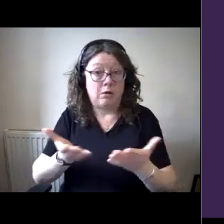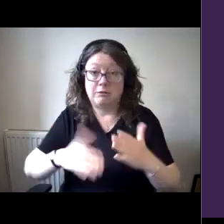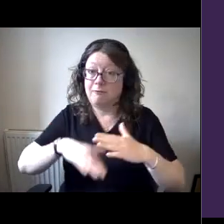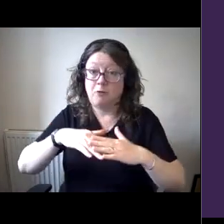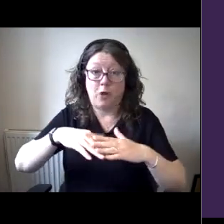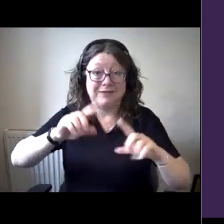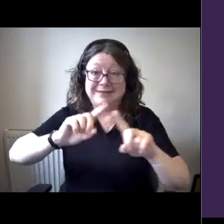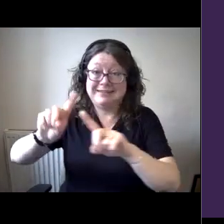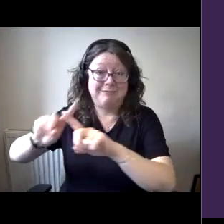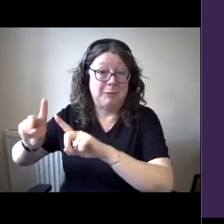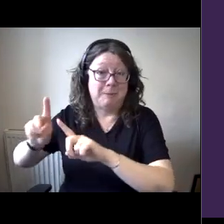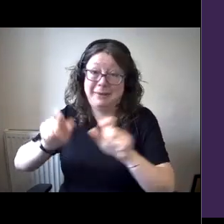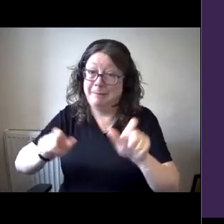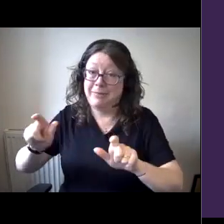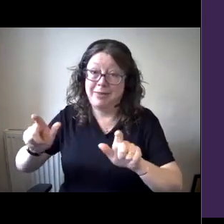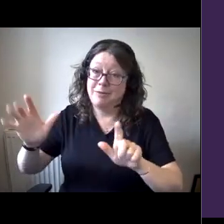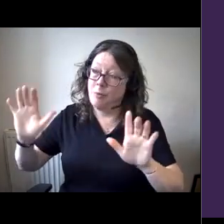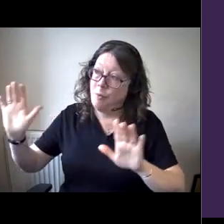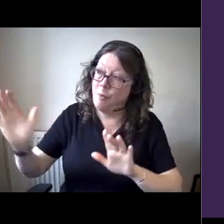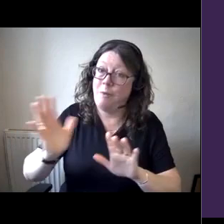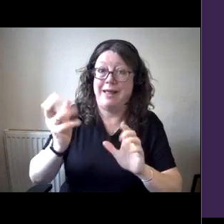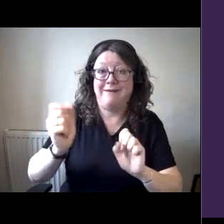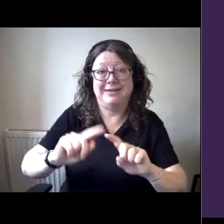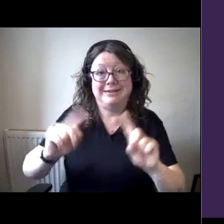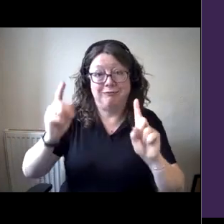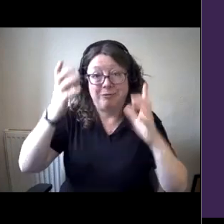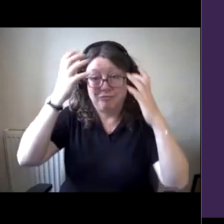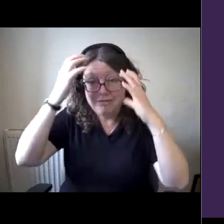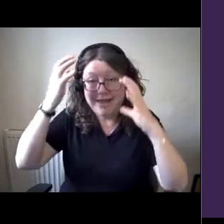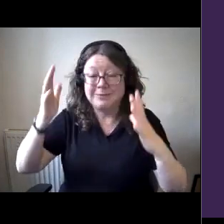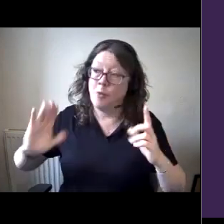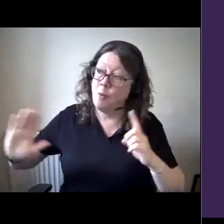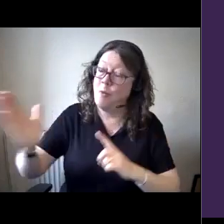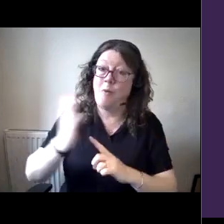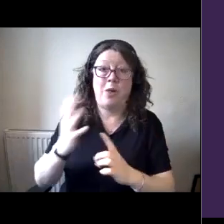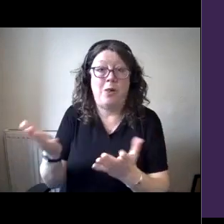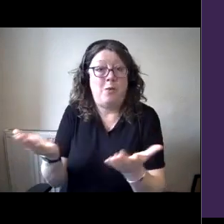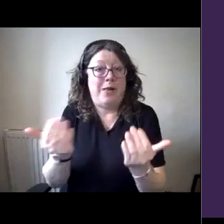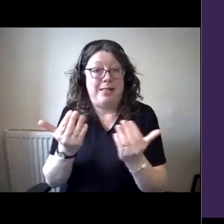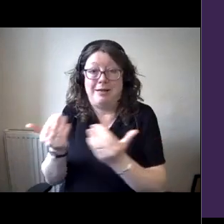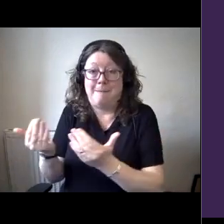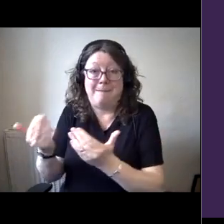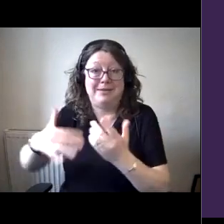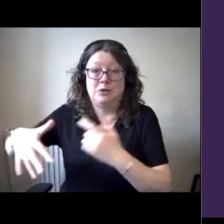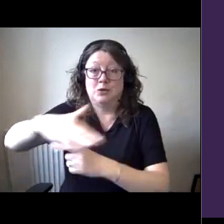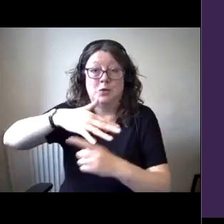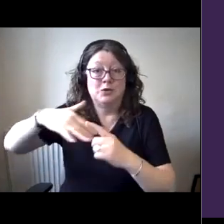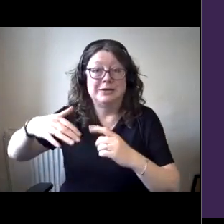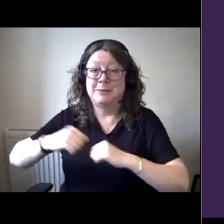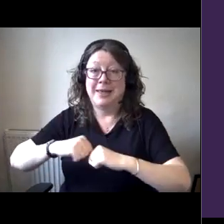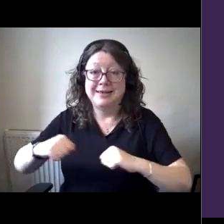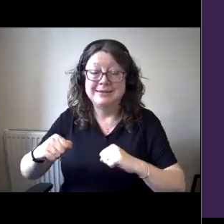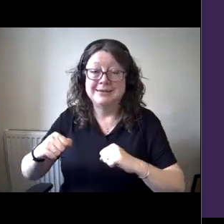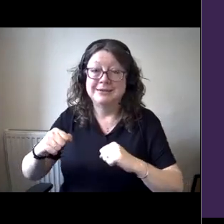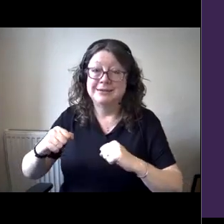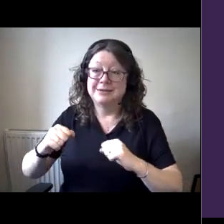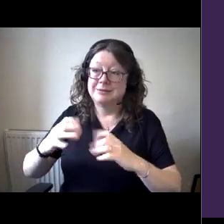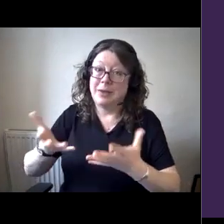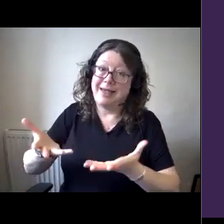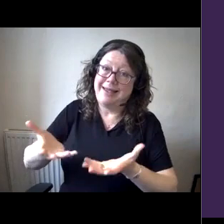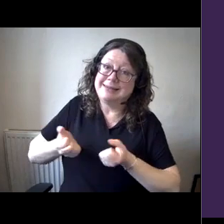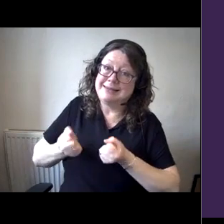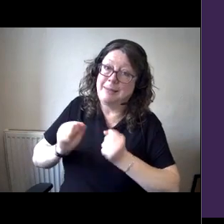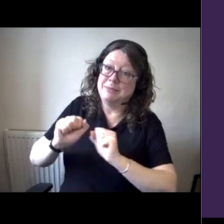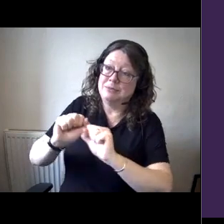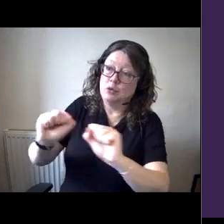and we are all welcome in the social space? Is what I'm doing